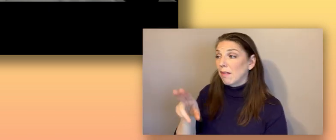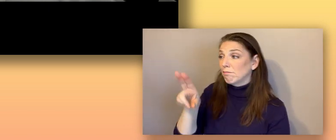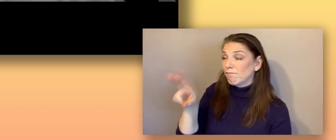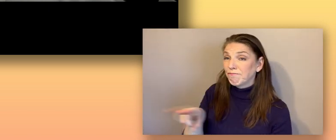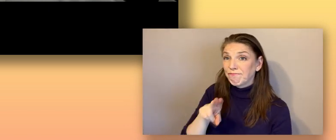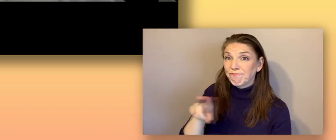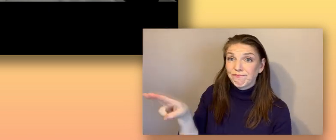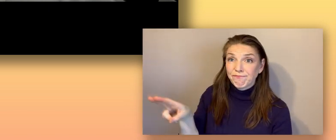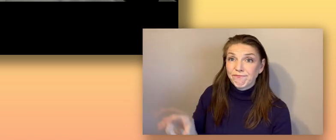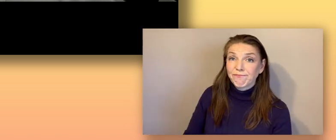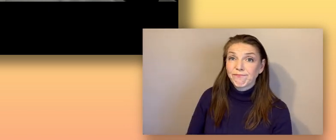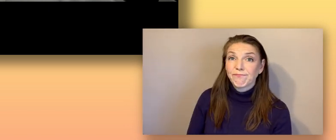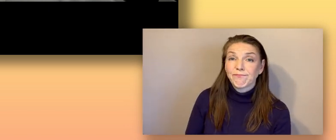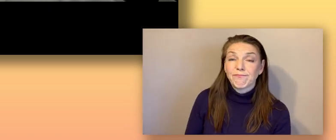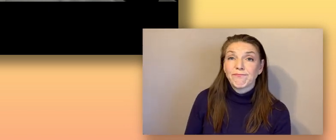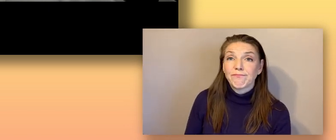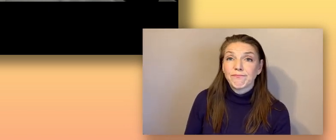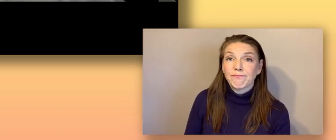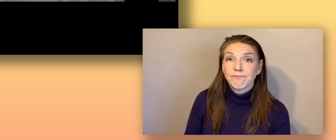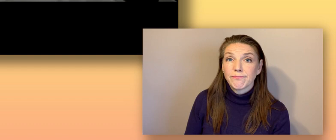his fate.